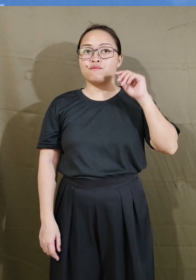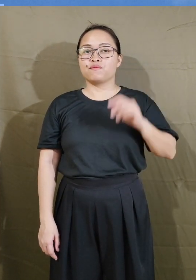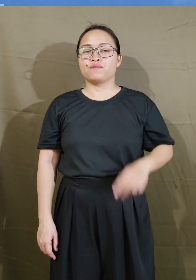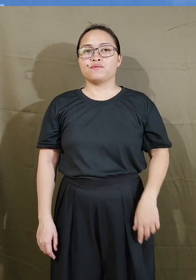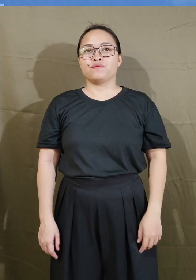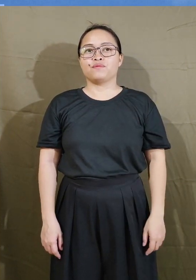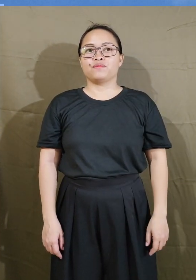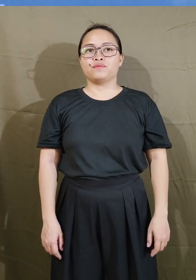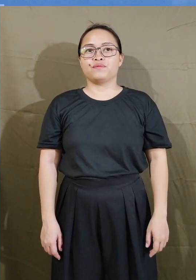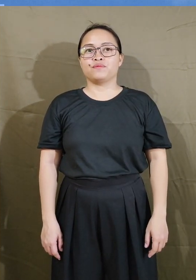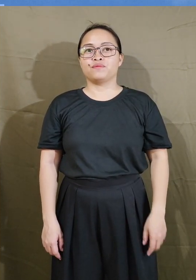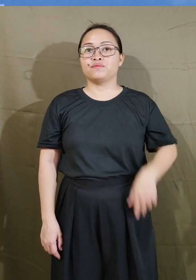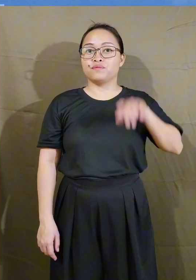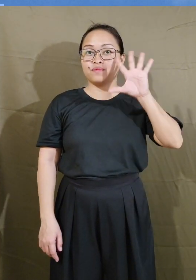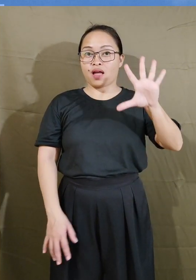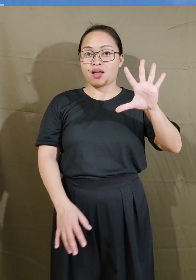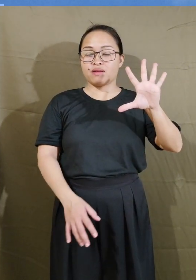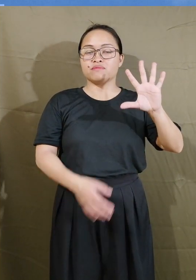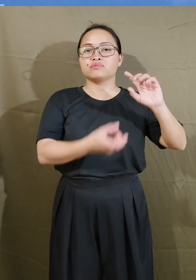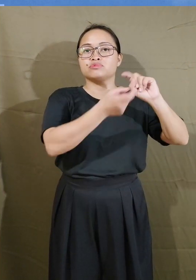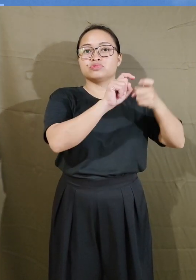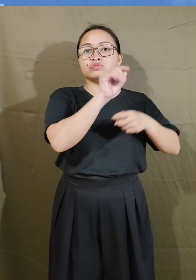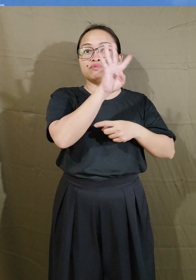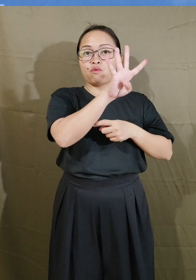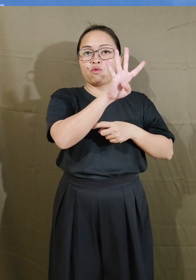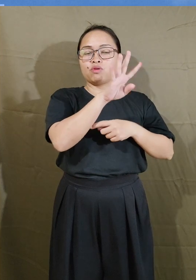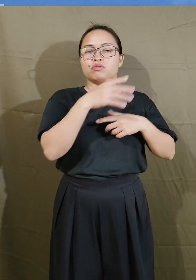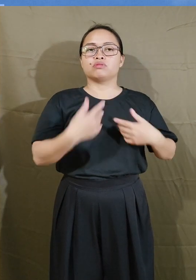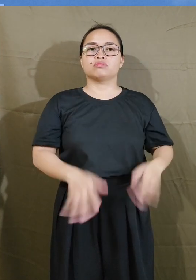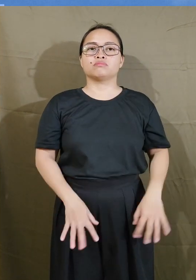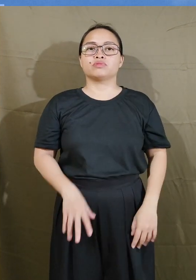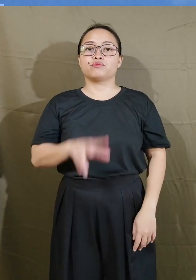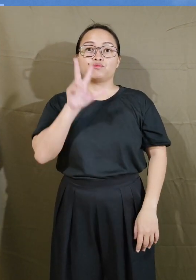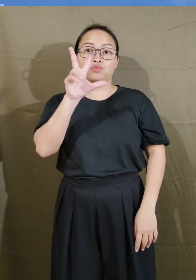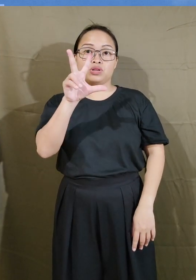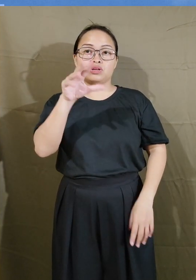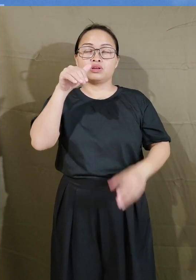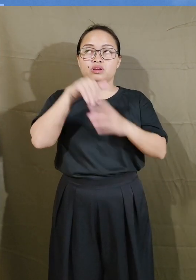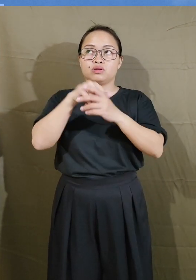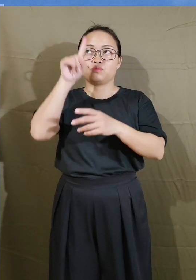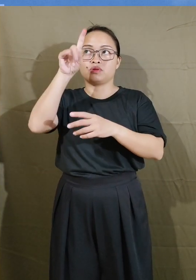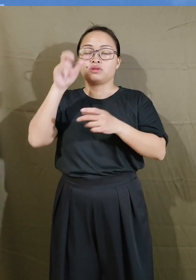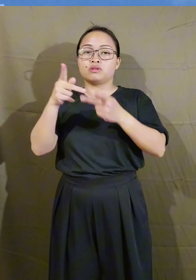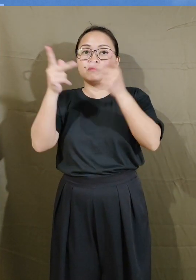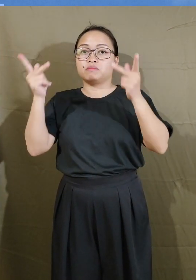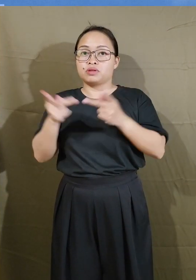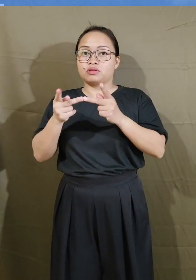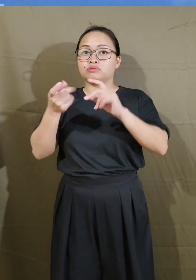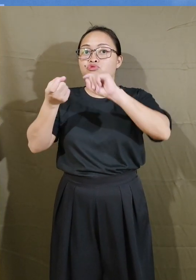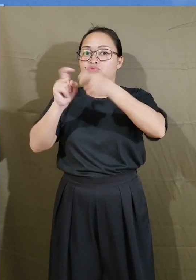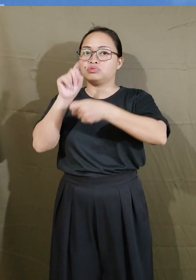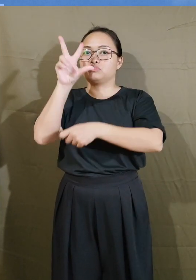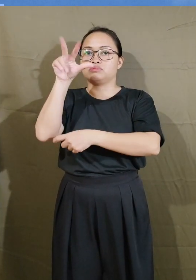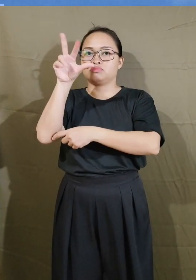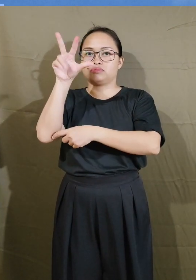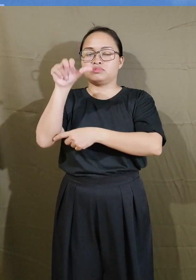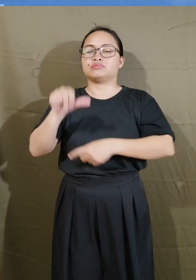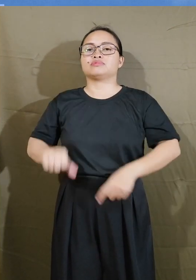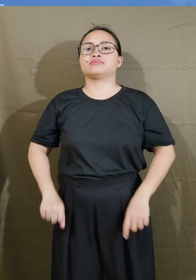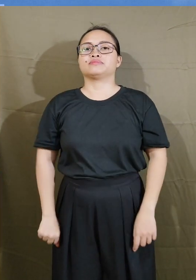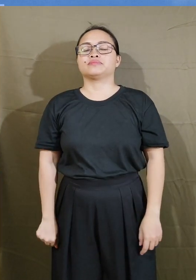So 5 in thousands place becomes 4 and 3 in hundreds place becomes